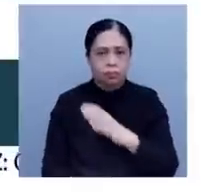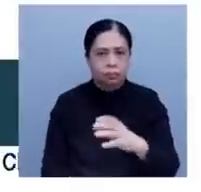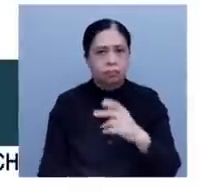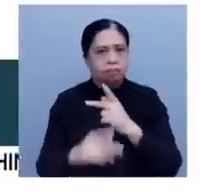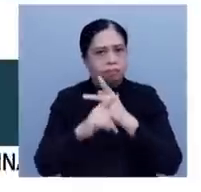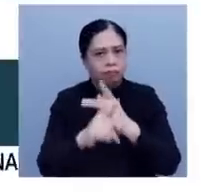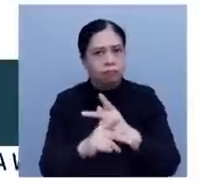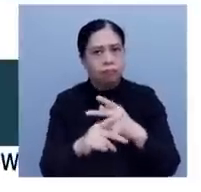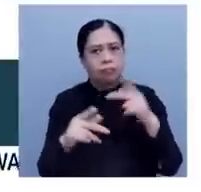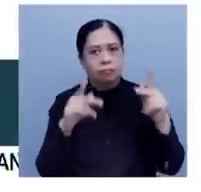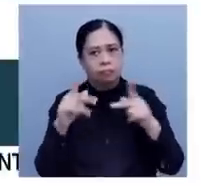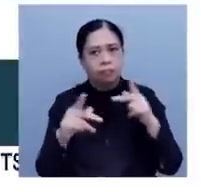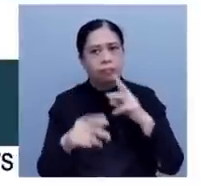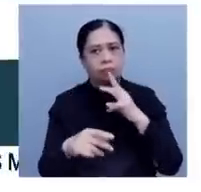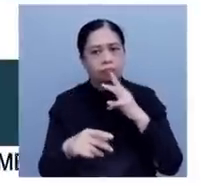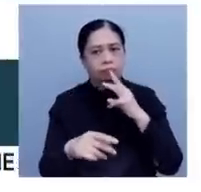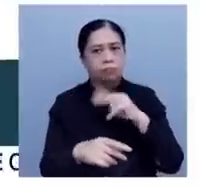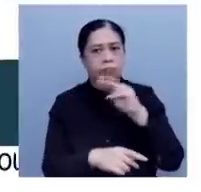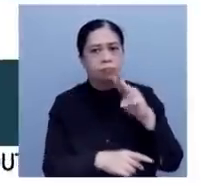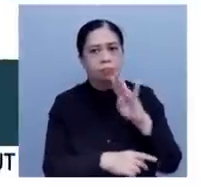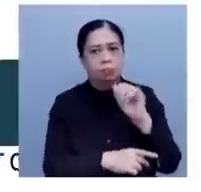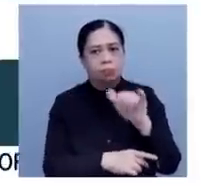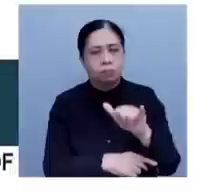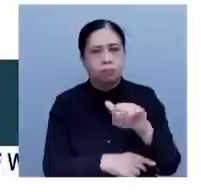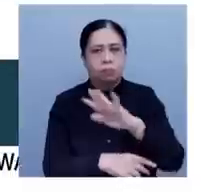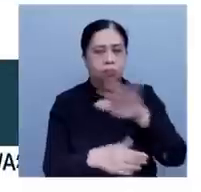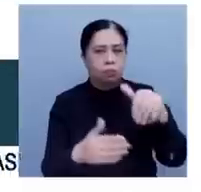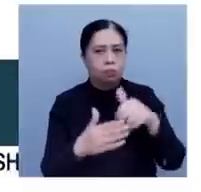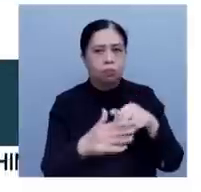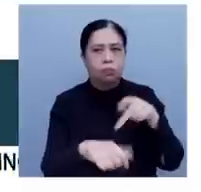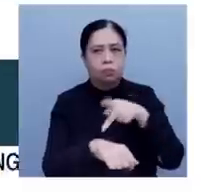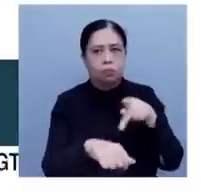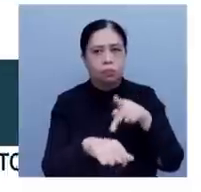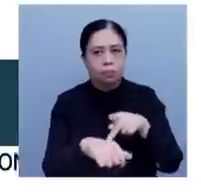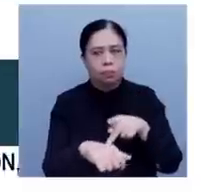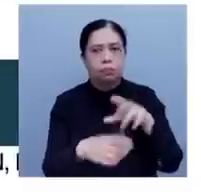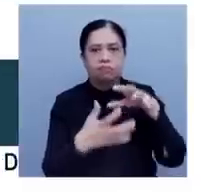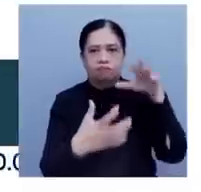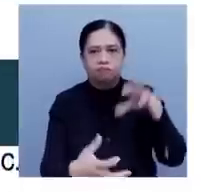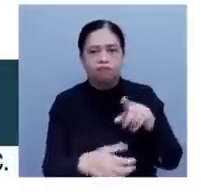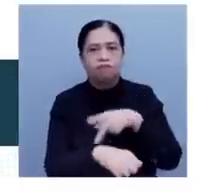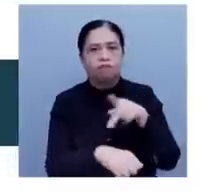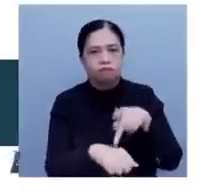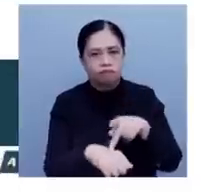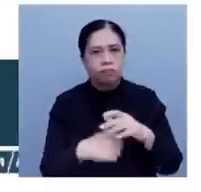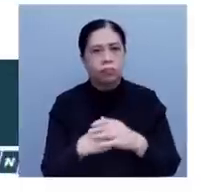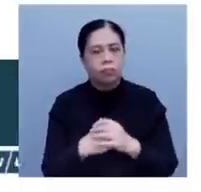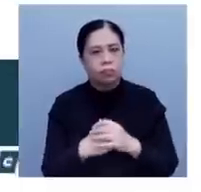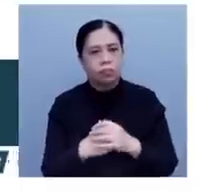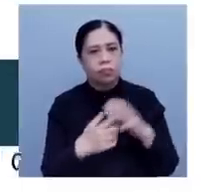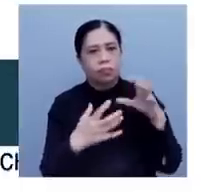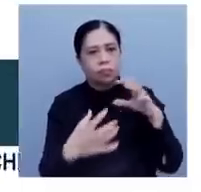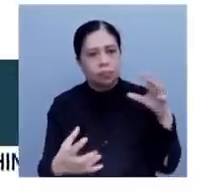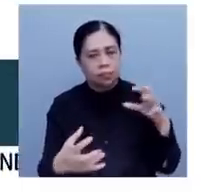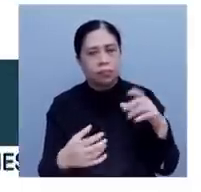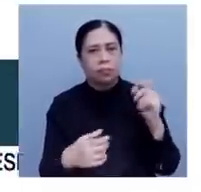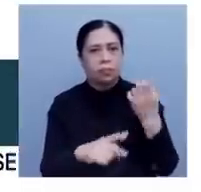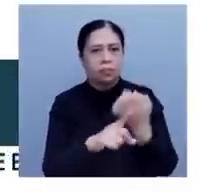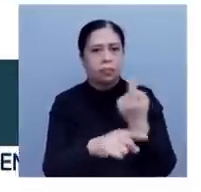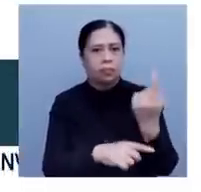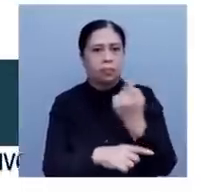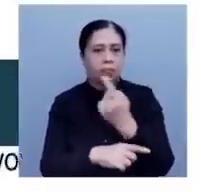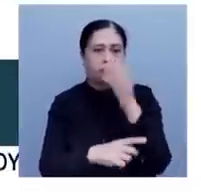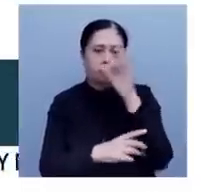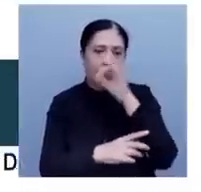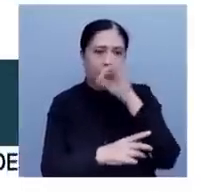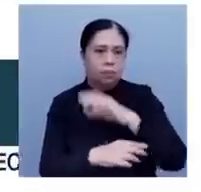the public waters of Manila Bay and the rest of the country. Yaman ng Pilipinas yan. Yaman ng bawat